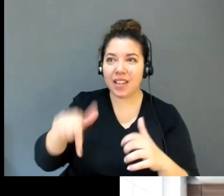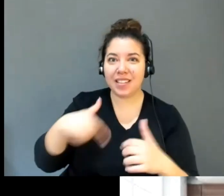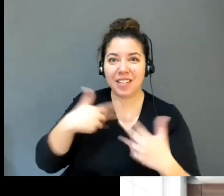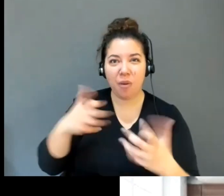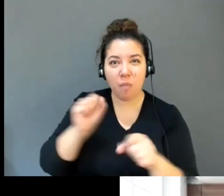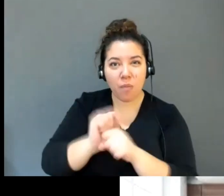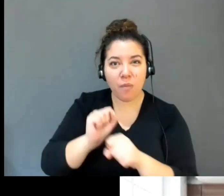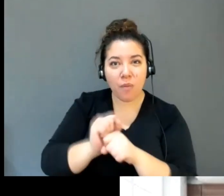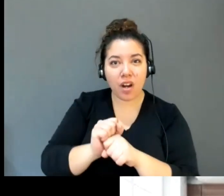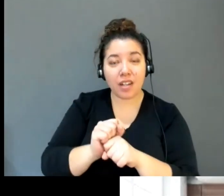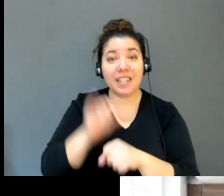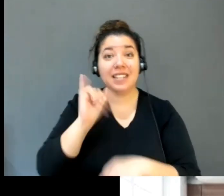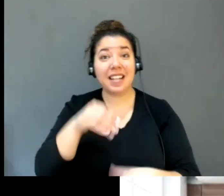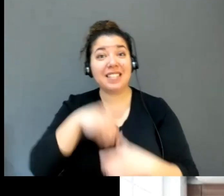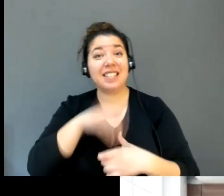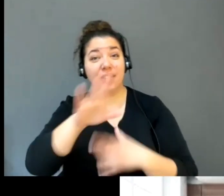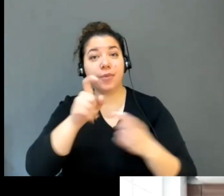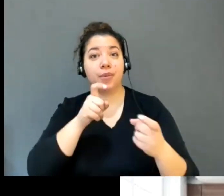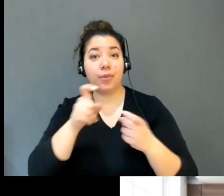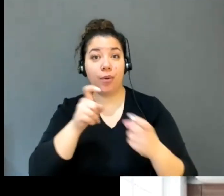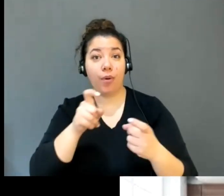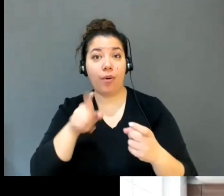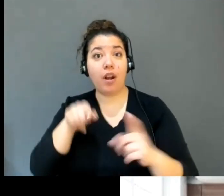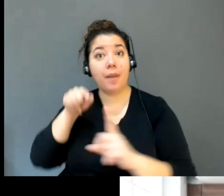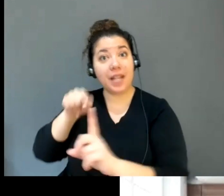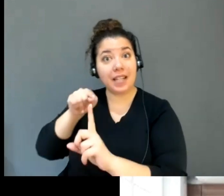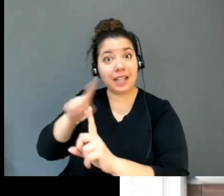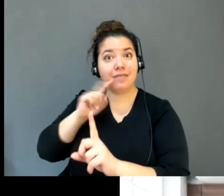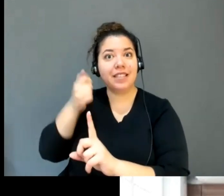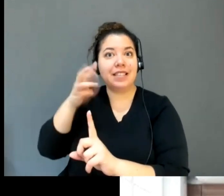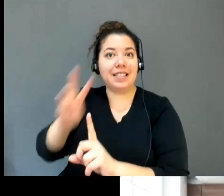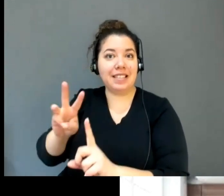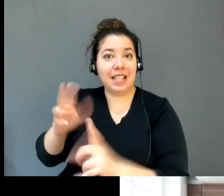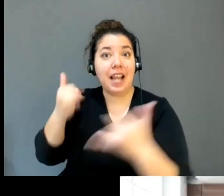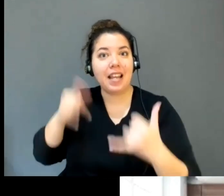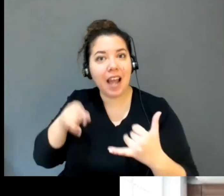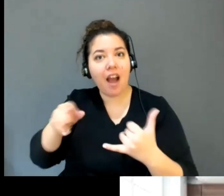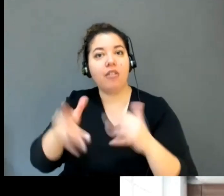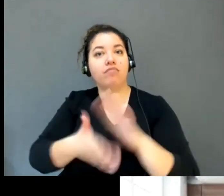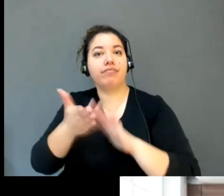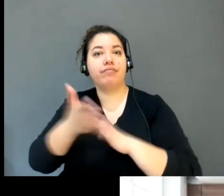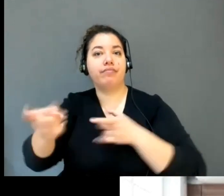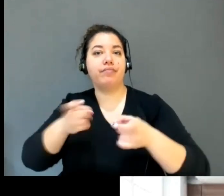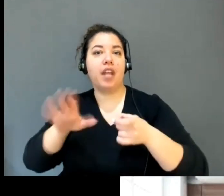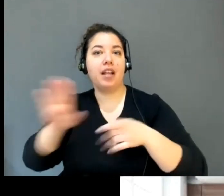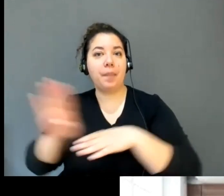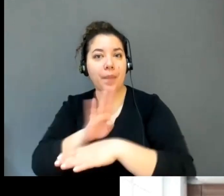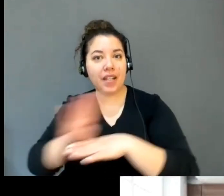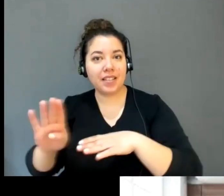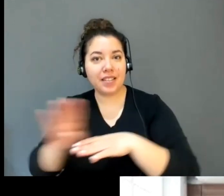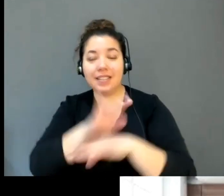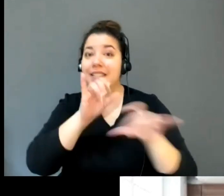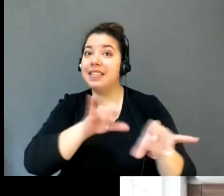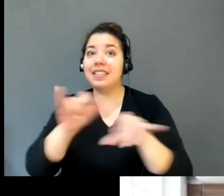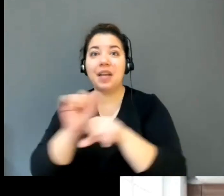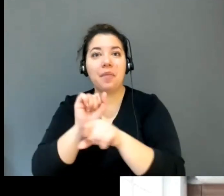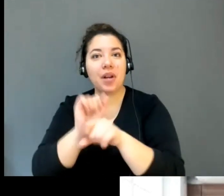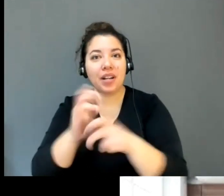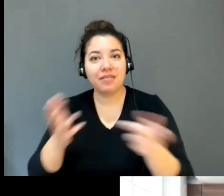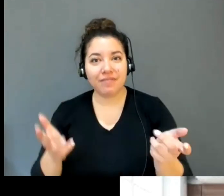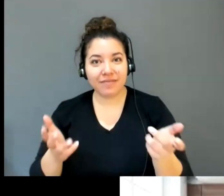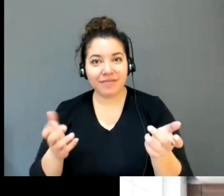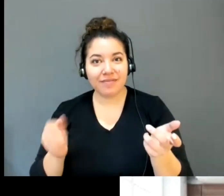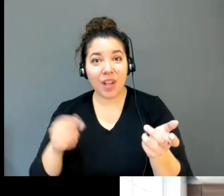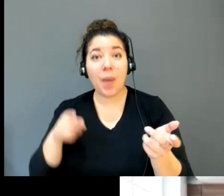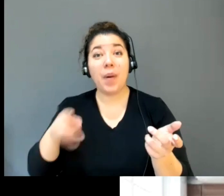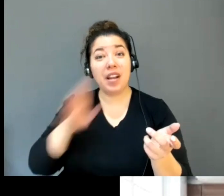right? He did it at 16. Today, he runs his own business, doing exactly what he was doing then, right? And he'll probably tell you that